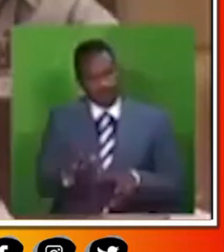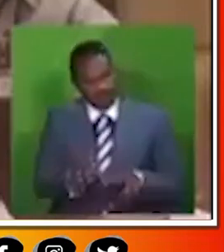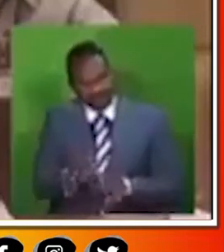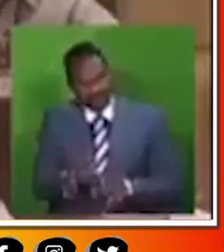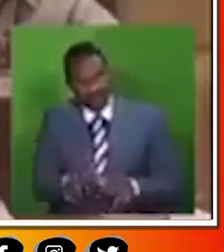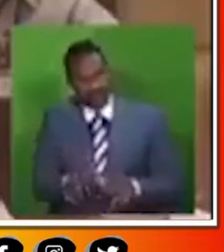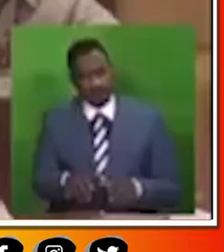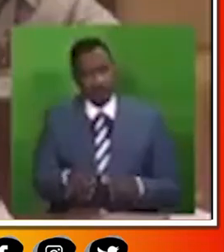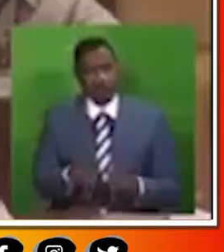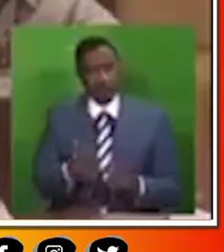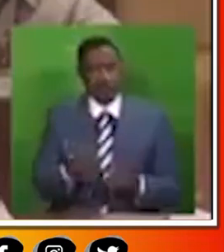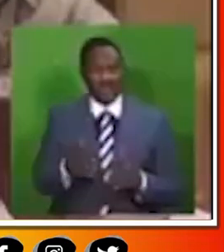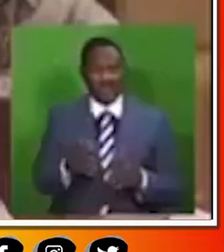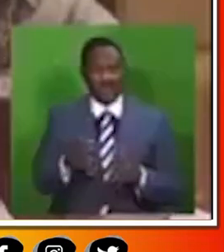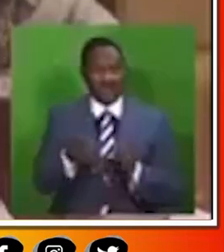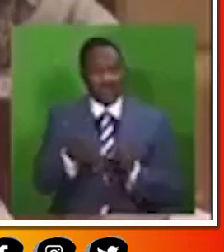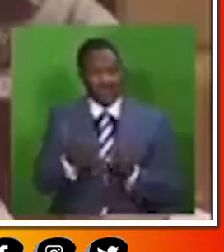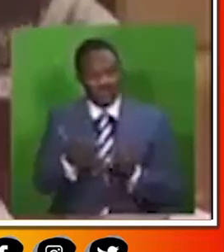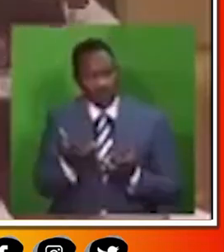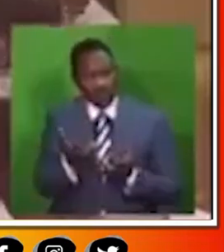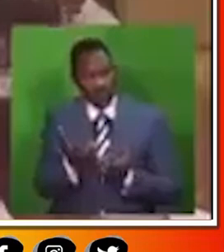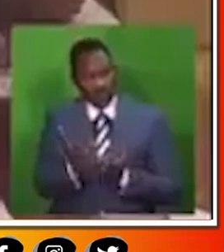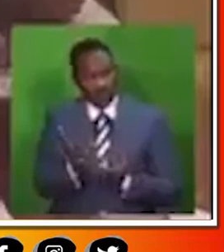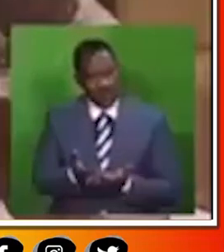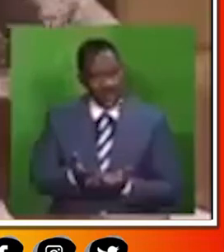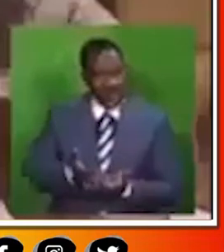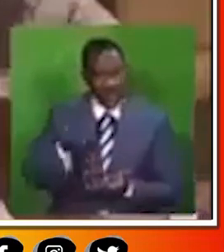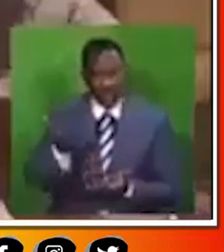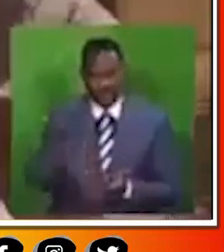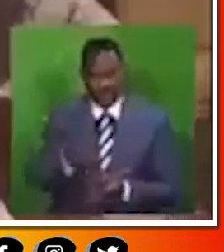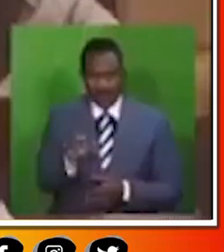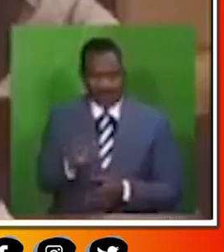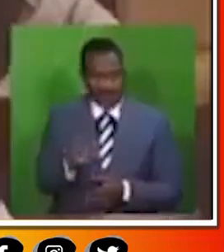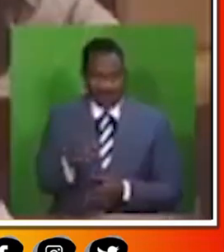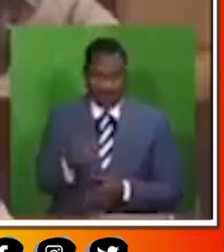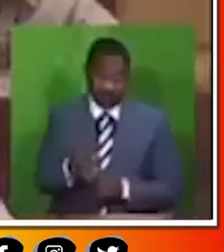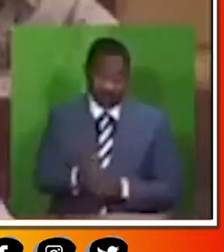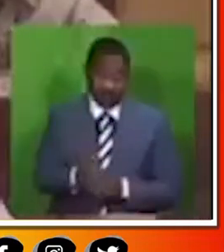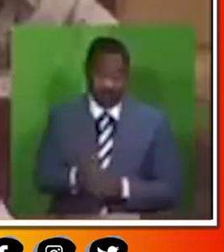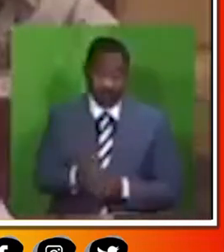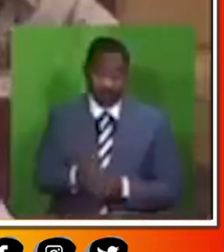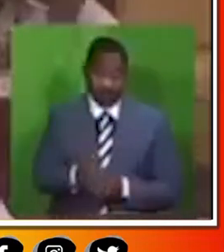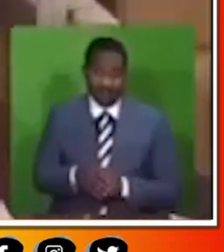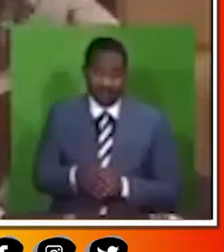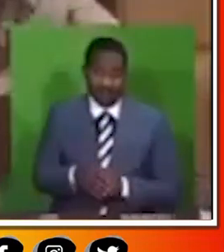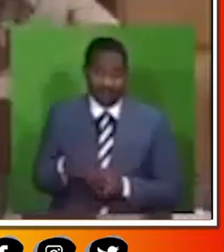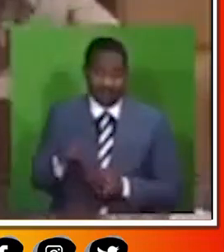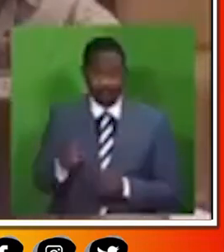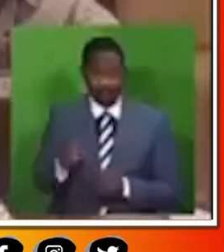for riches affect our national agenda. That is why today, you will go to Bongo, you will go